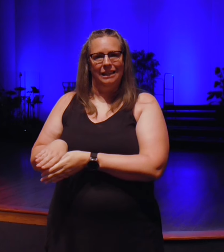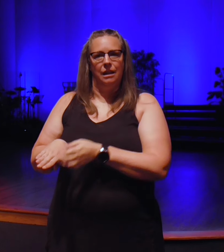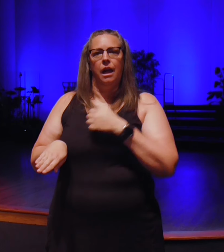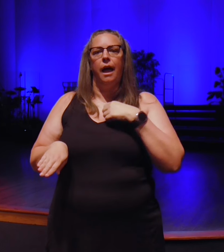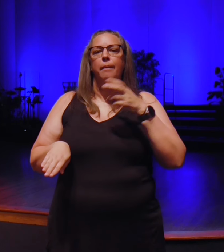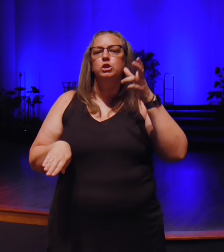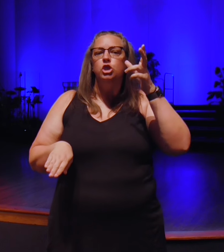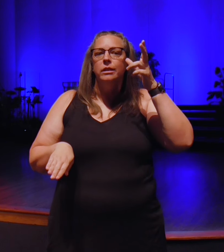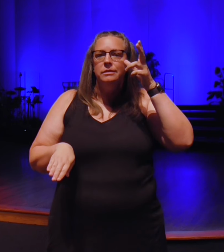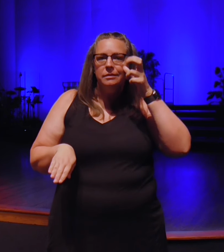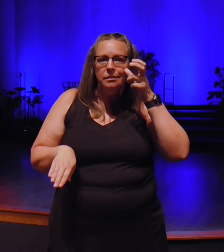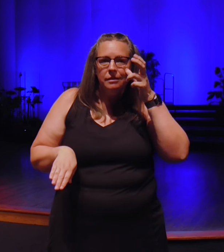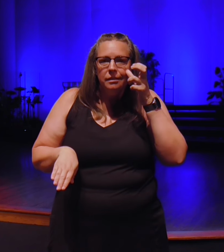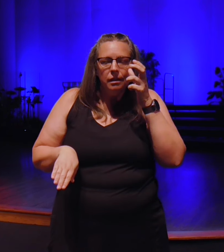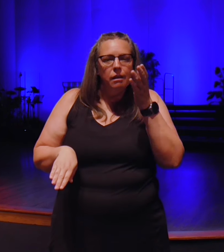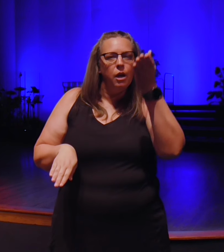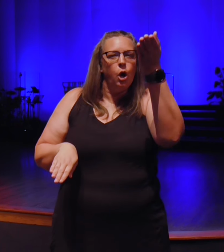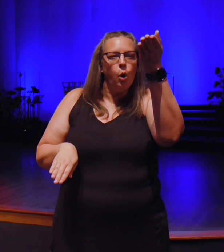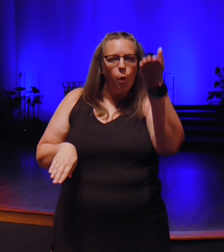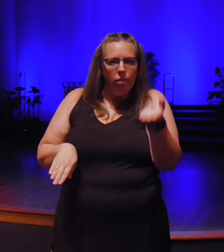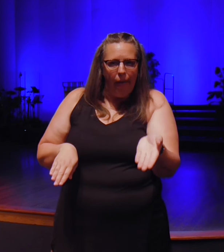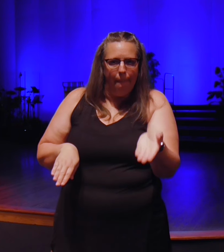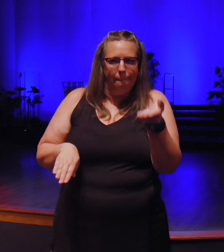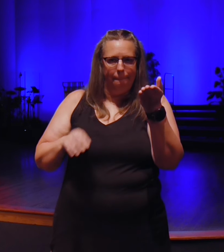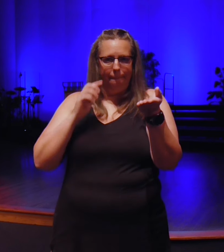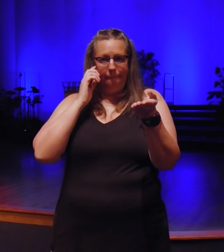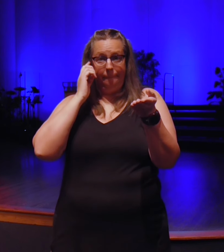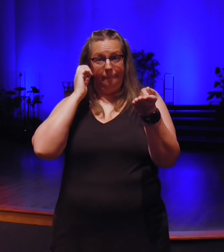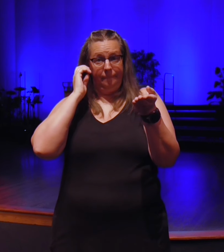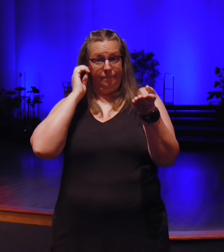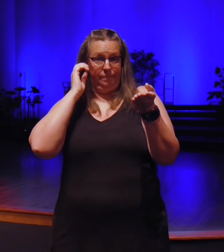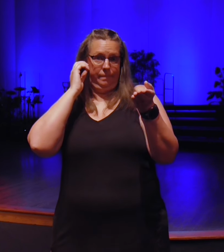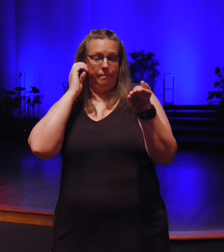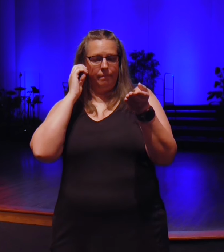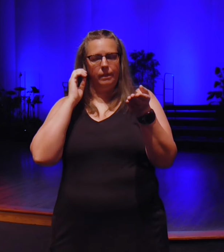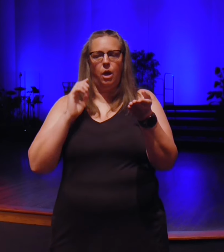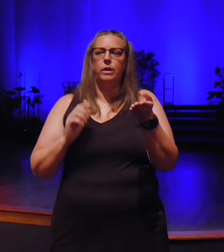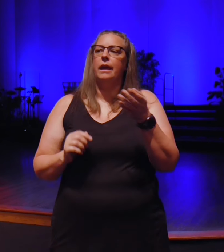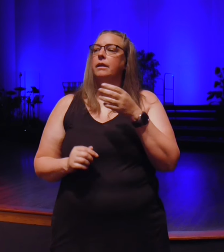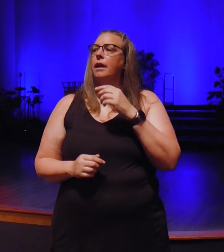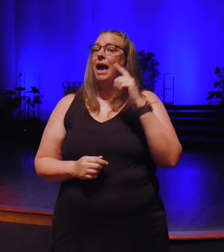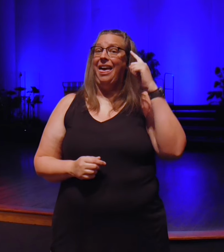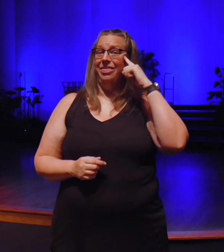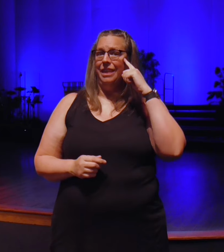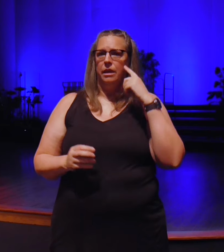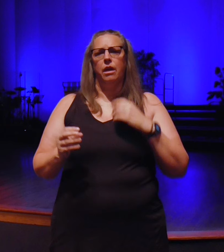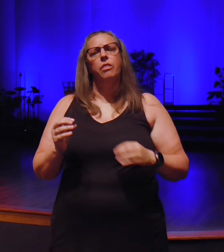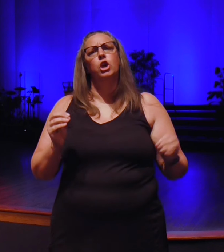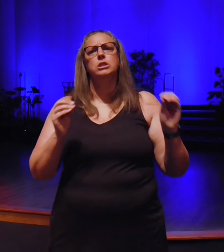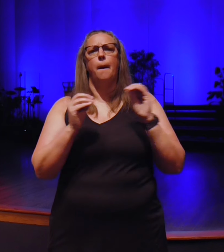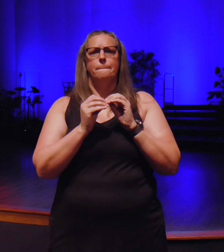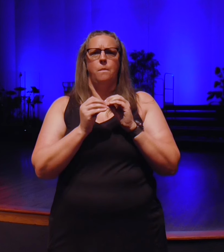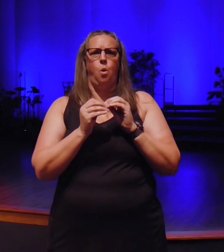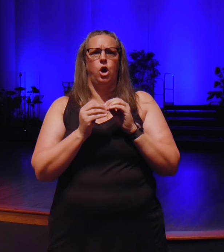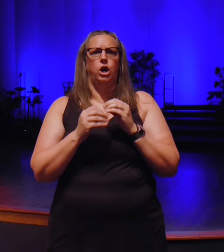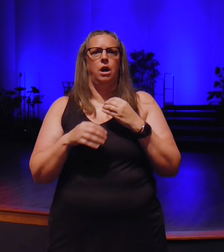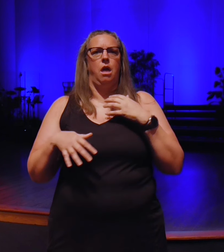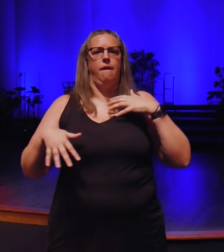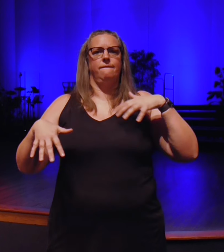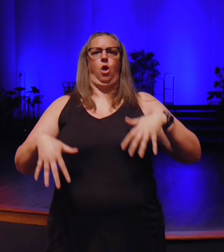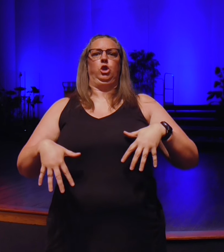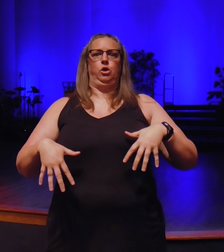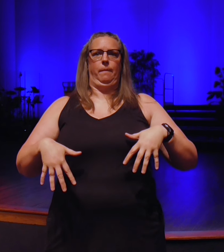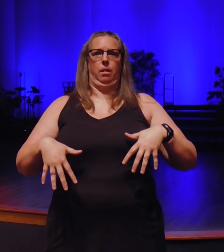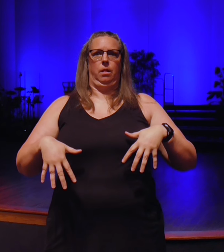present to who is in front of me. I don't think there's a more vulnerable exercise